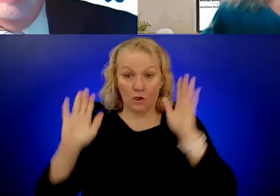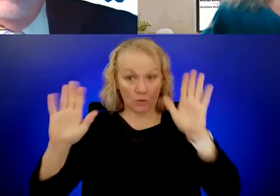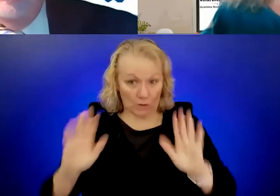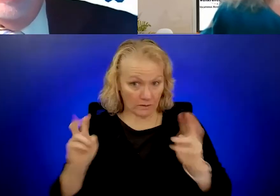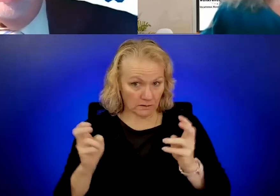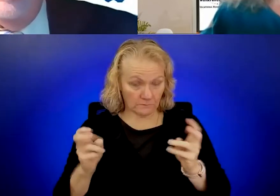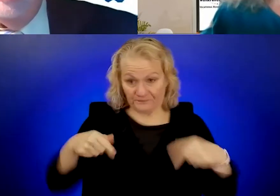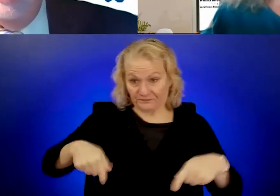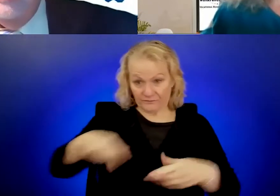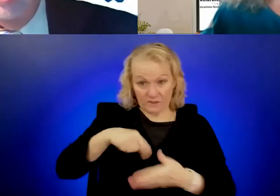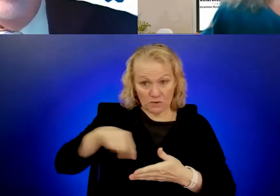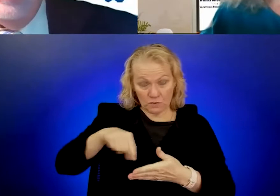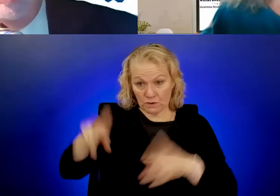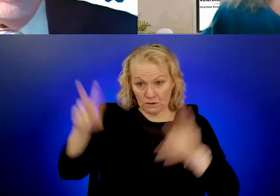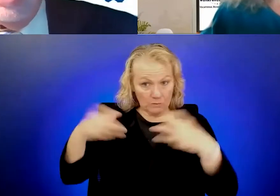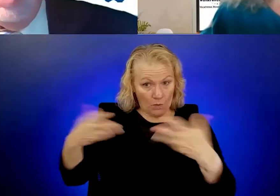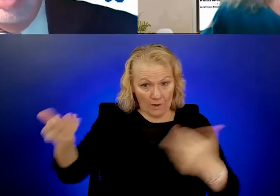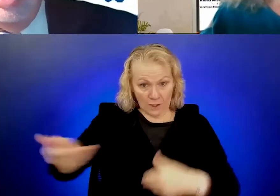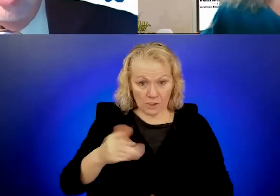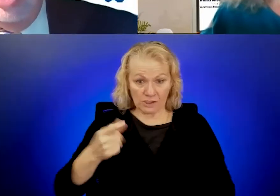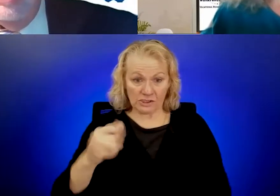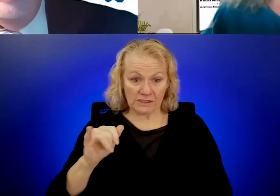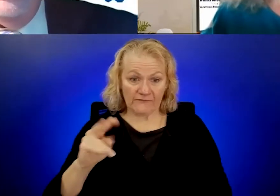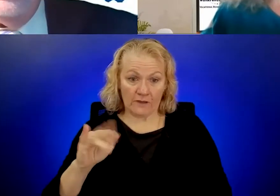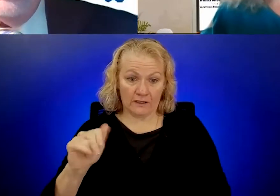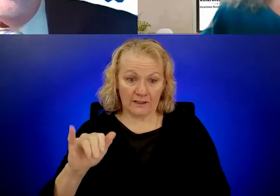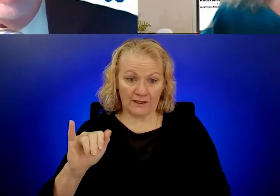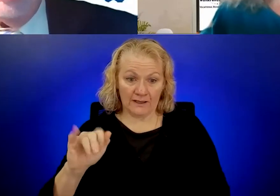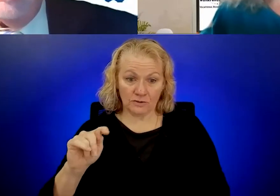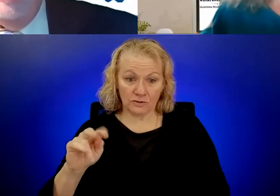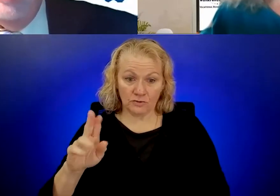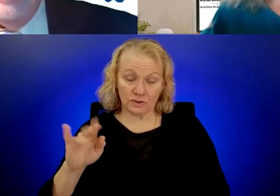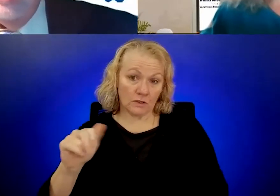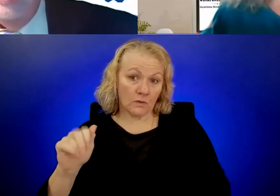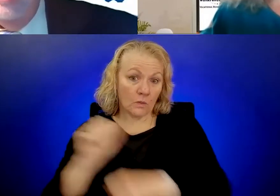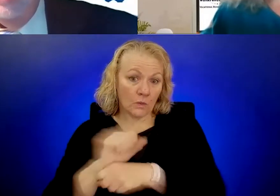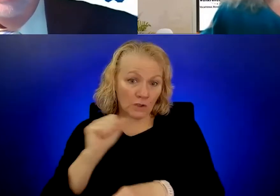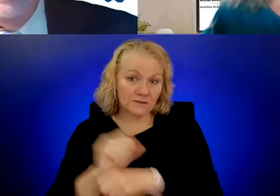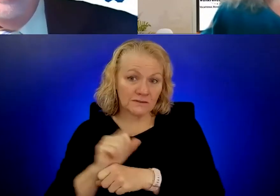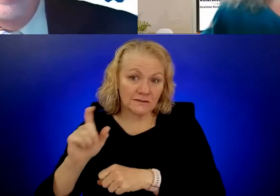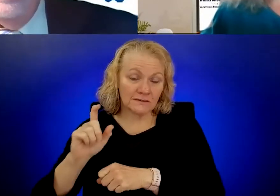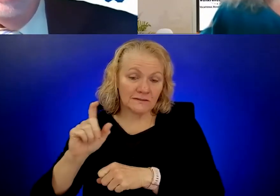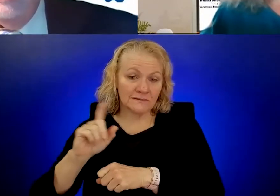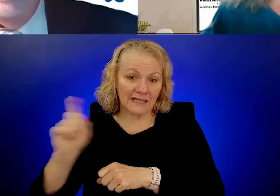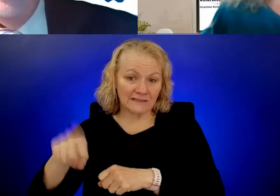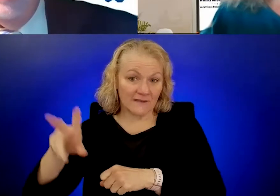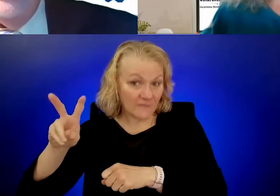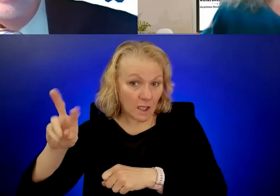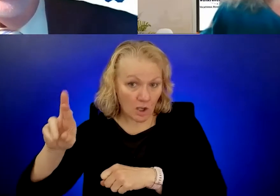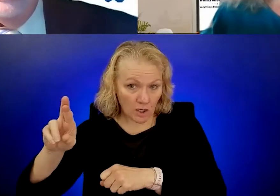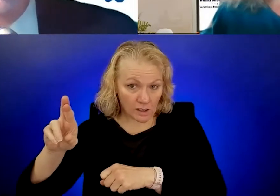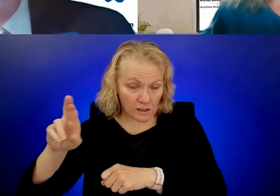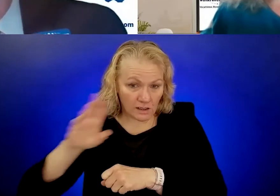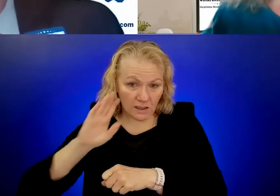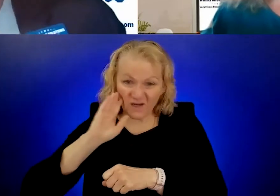week. We have the pleasure of introducing Giovanne Turincio. She is with the Texas Vocational Rehabilitation Commission. You know what? Employee